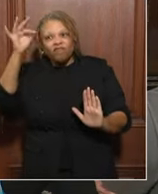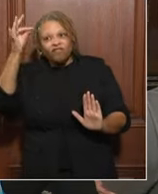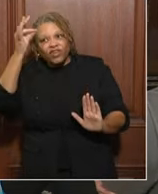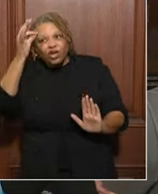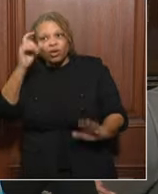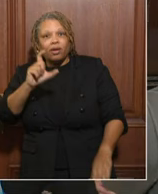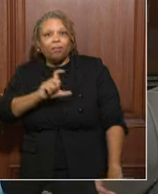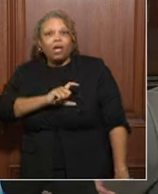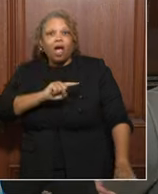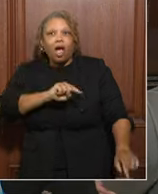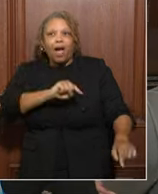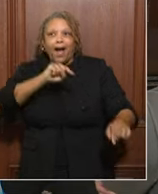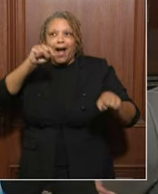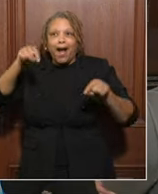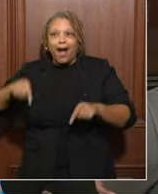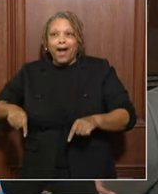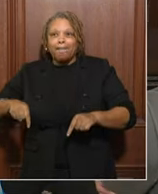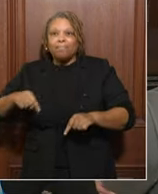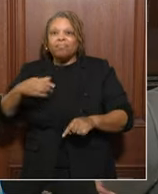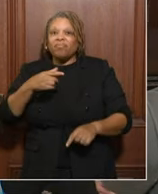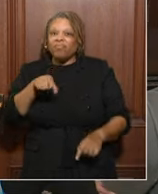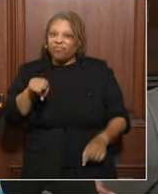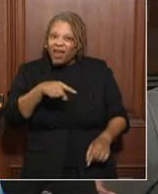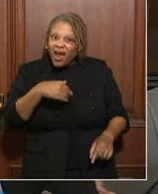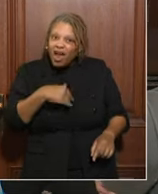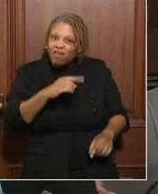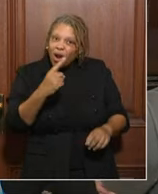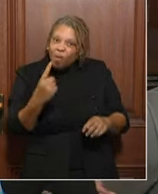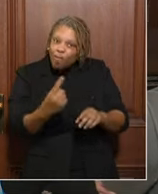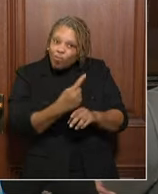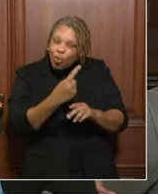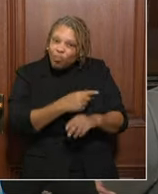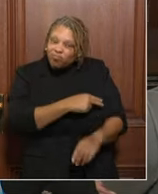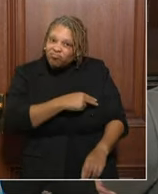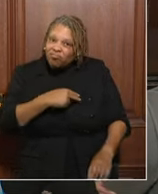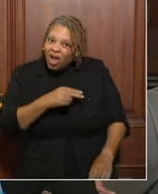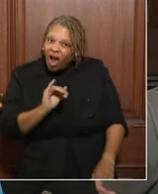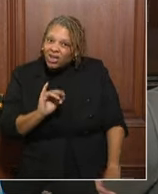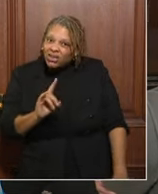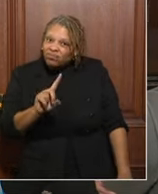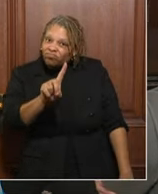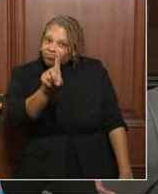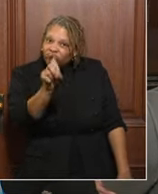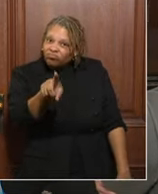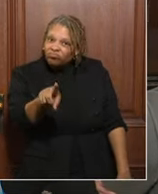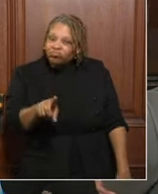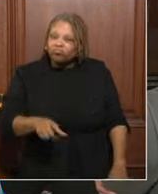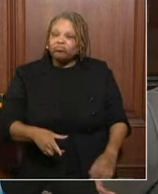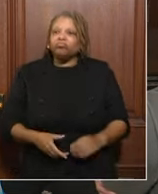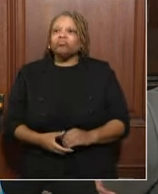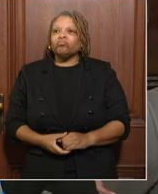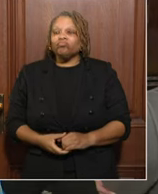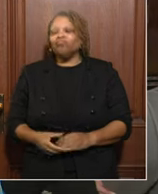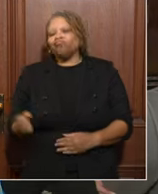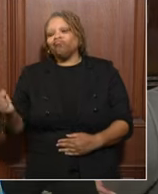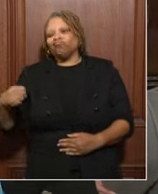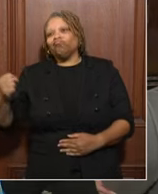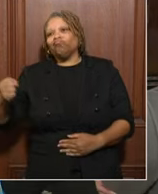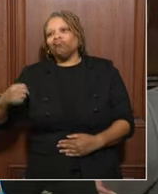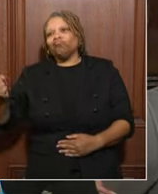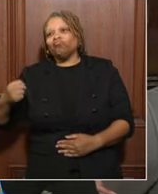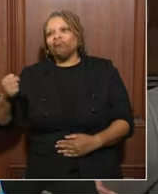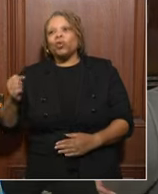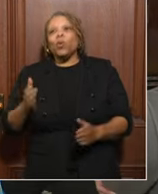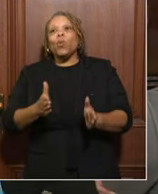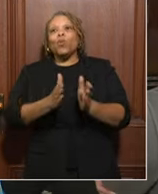Well, our request of the administration, and let me be clear, we